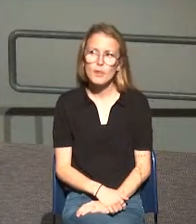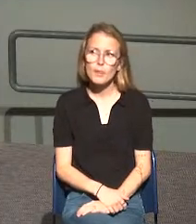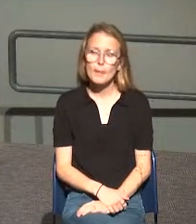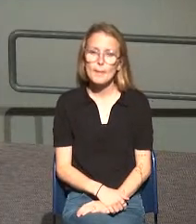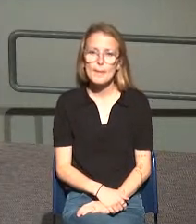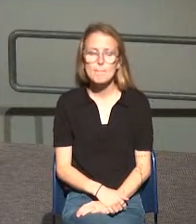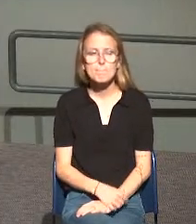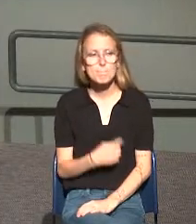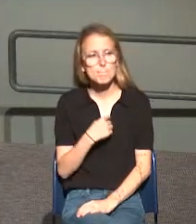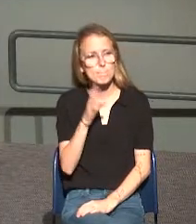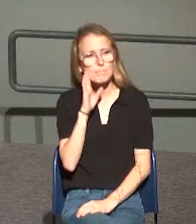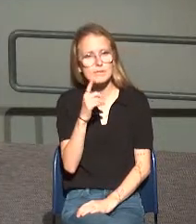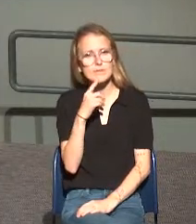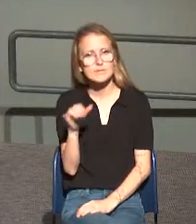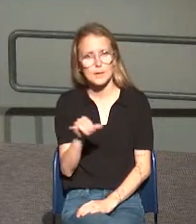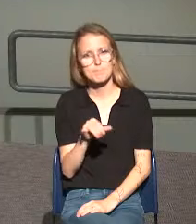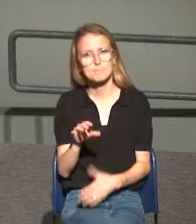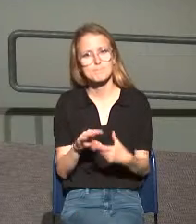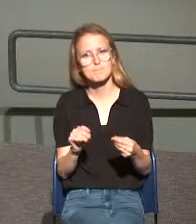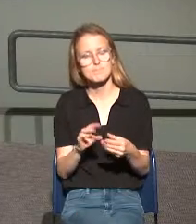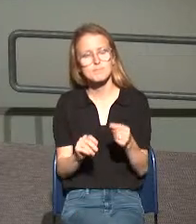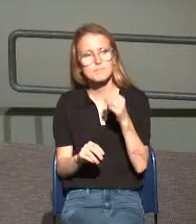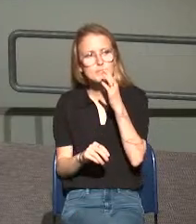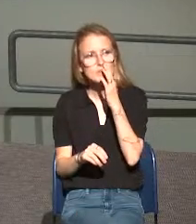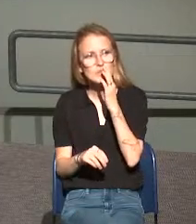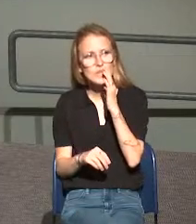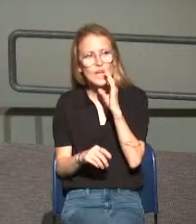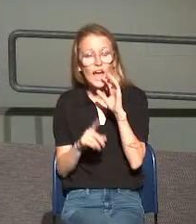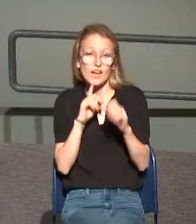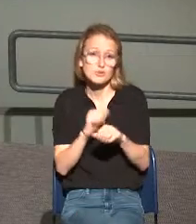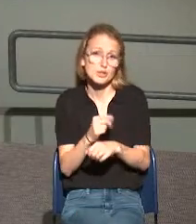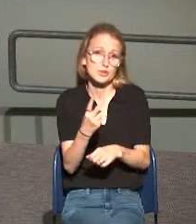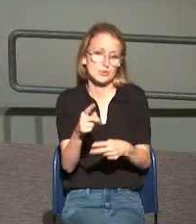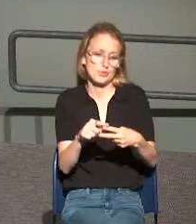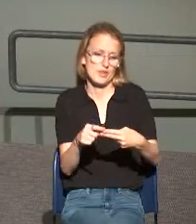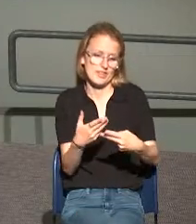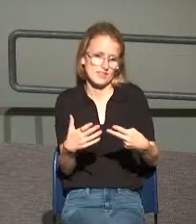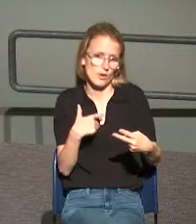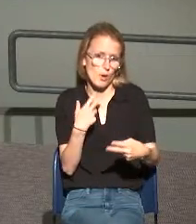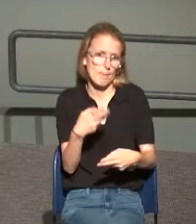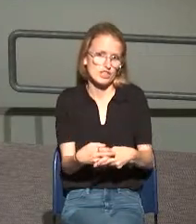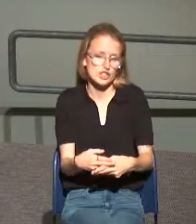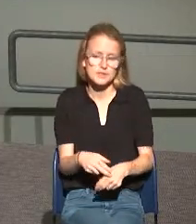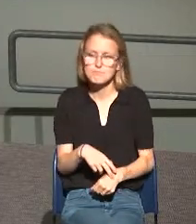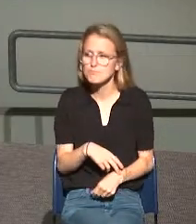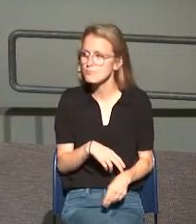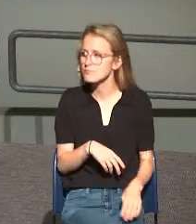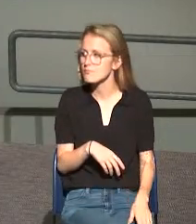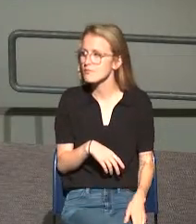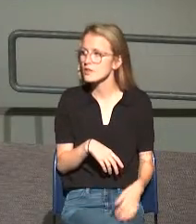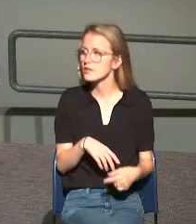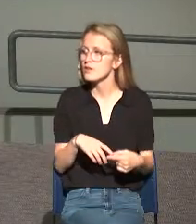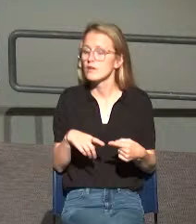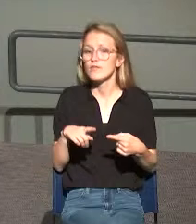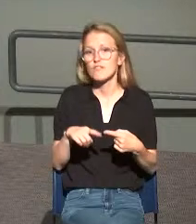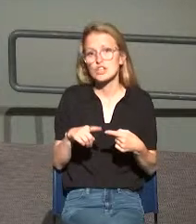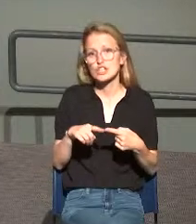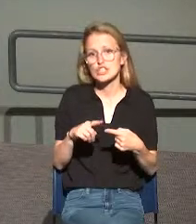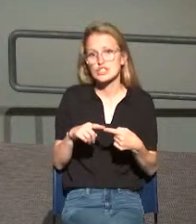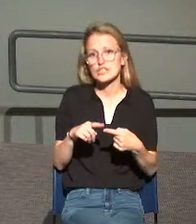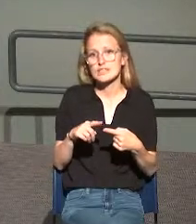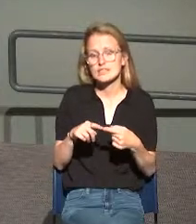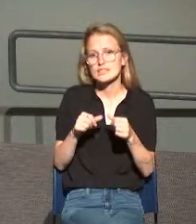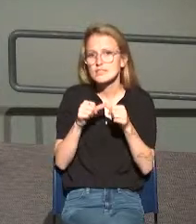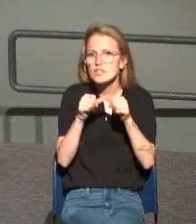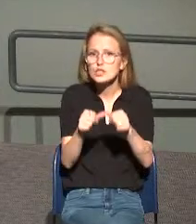Yeah, I would say a similar thing. I actually have two things I want to mention. So yeah, the first is just the continued